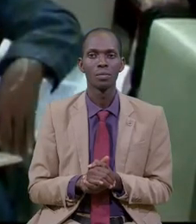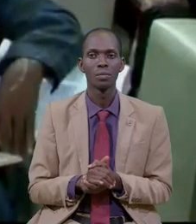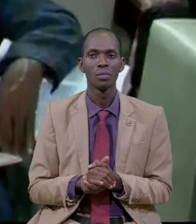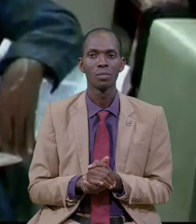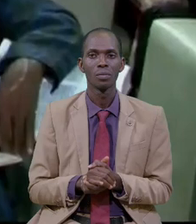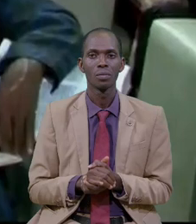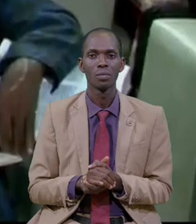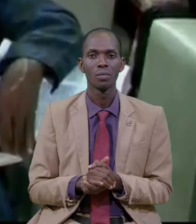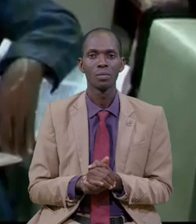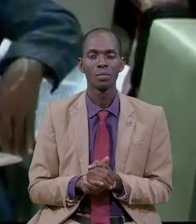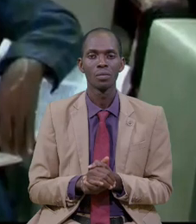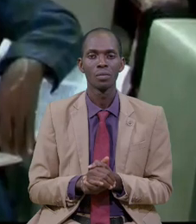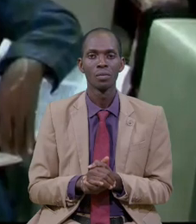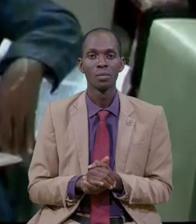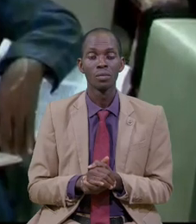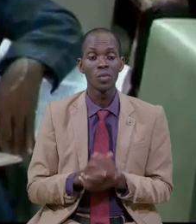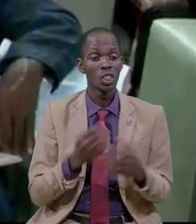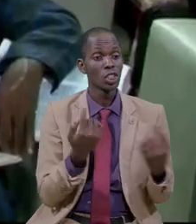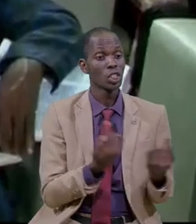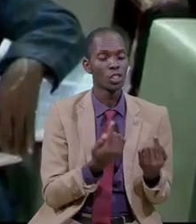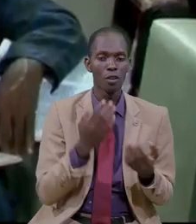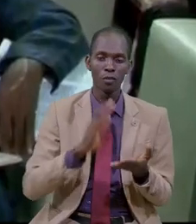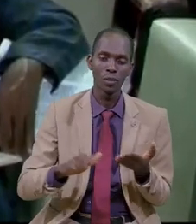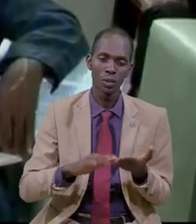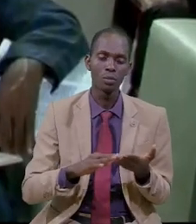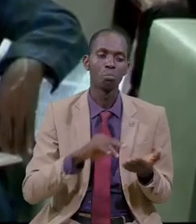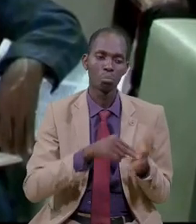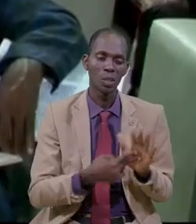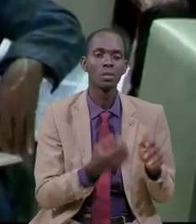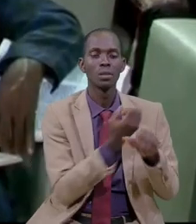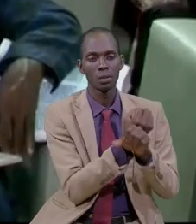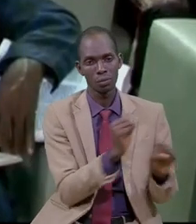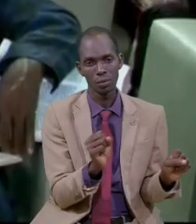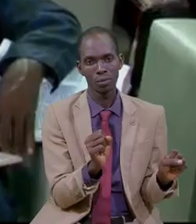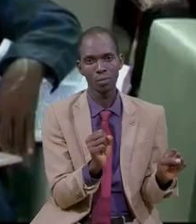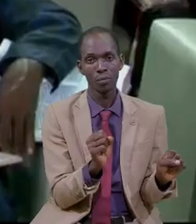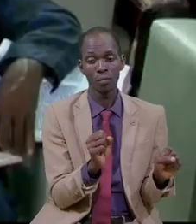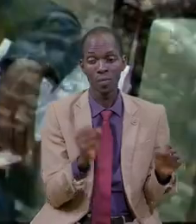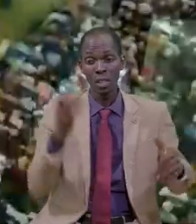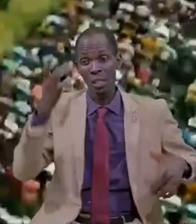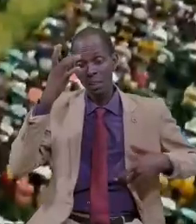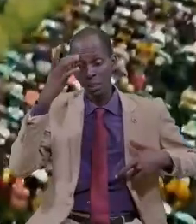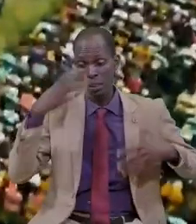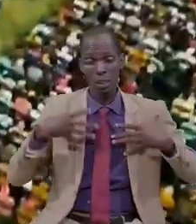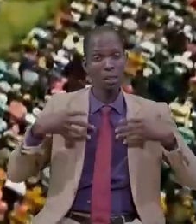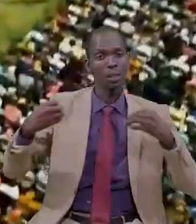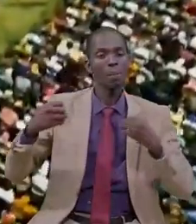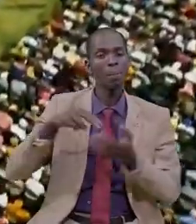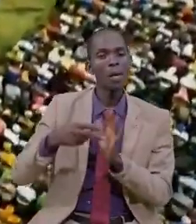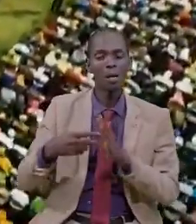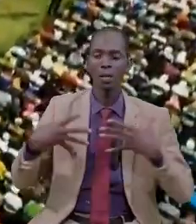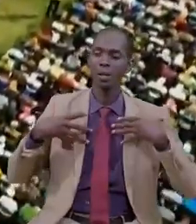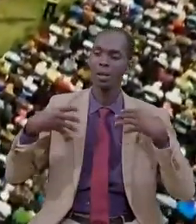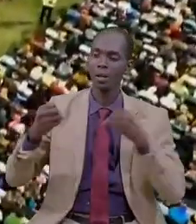marche, la guérison. Sins forgiven, salvation. Les péchés pardonnés, le salut. Sickness healed, healing. La